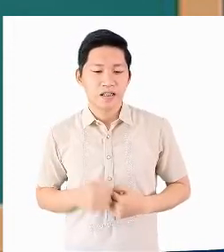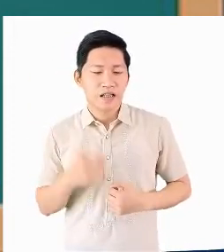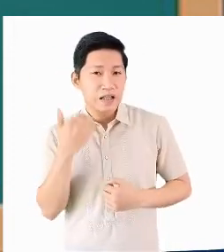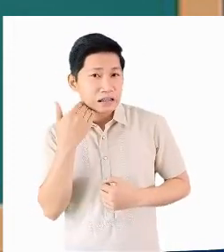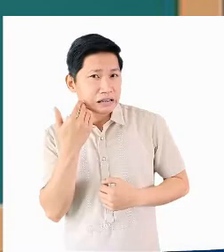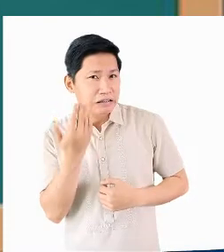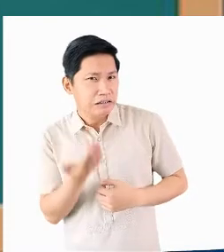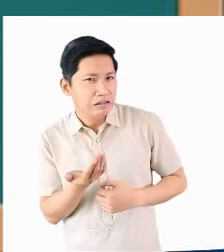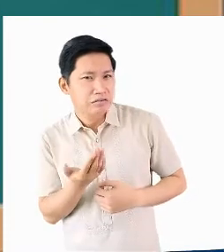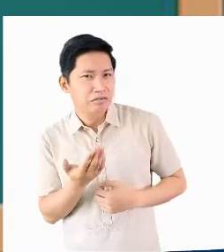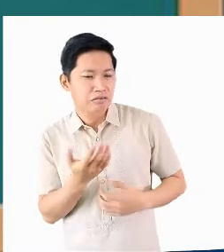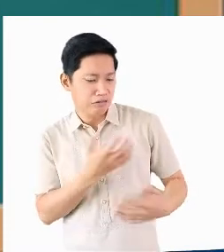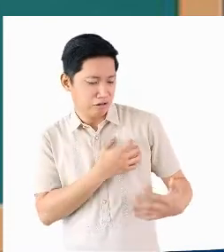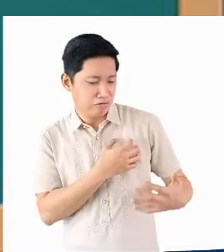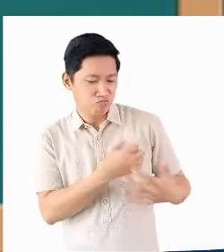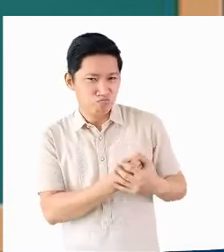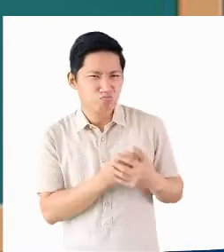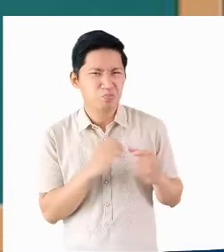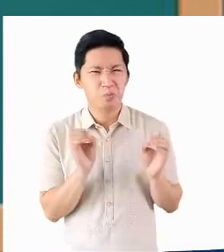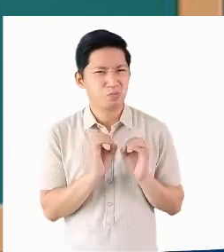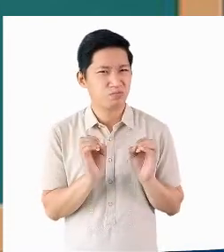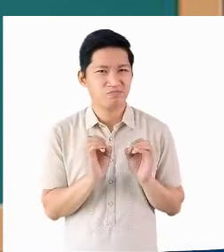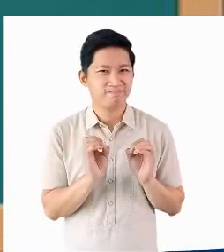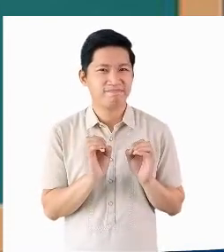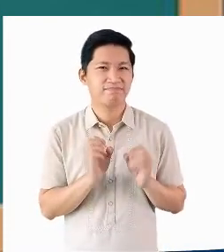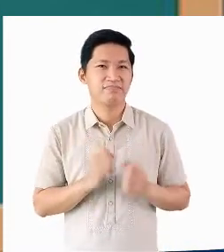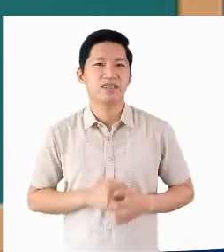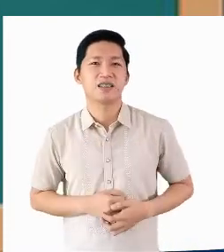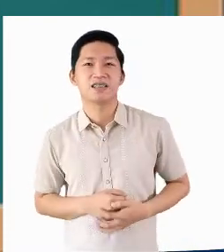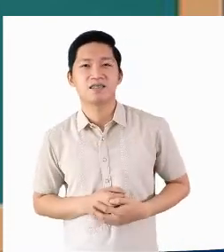shyness or lack of confidence,